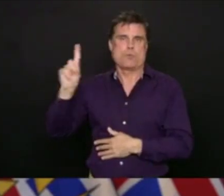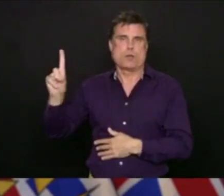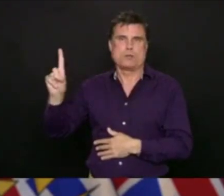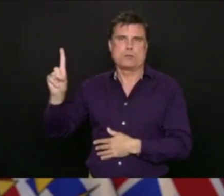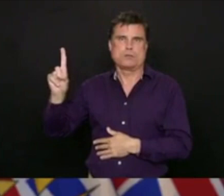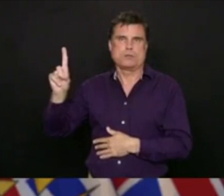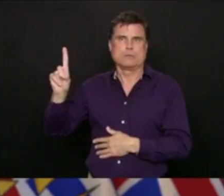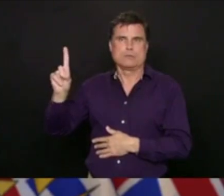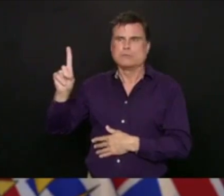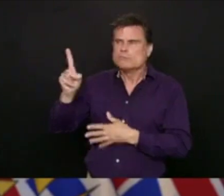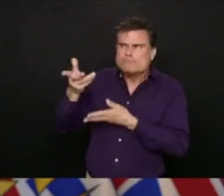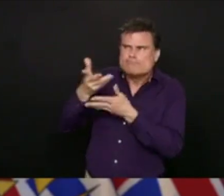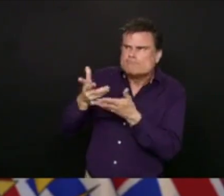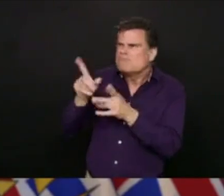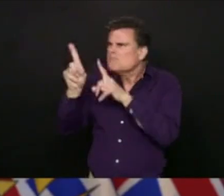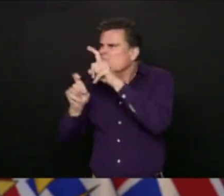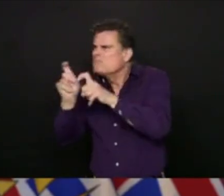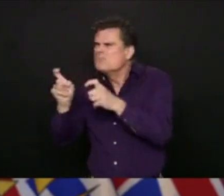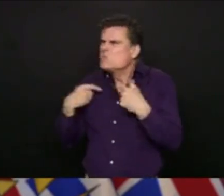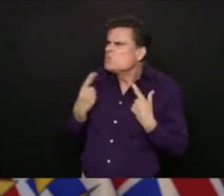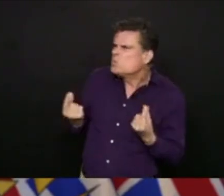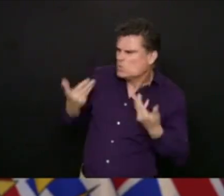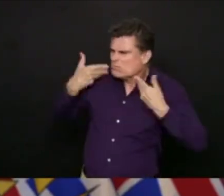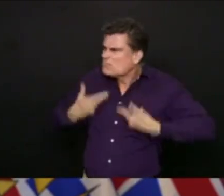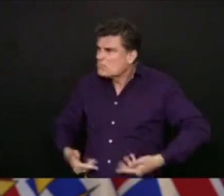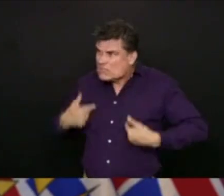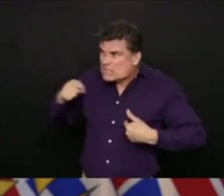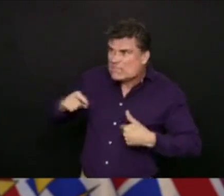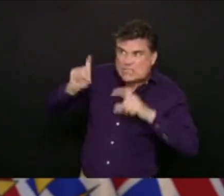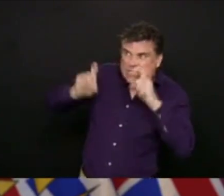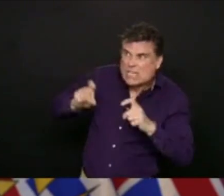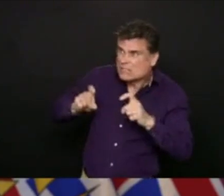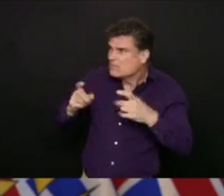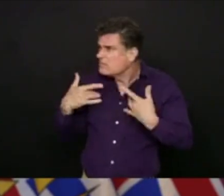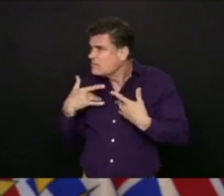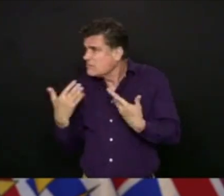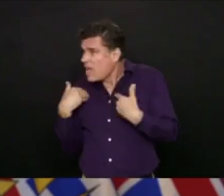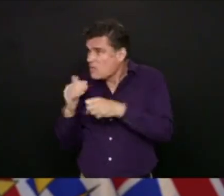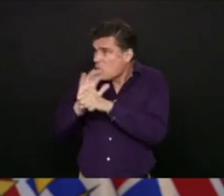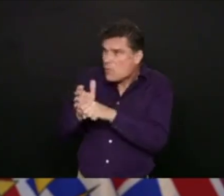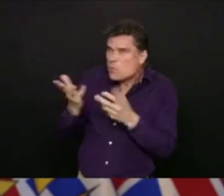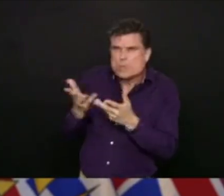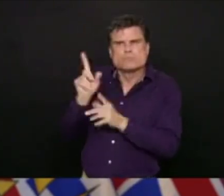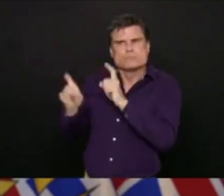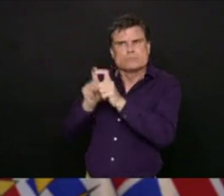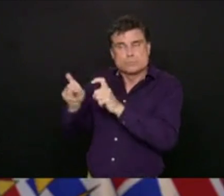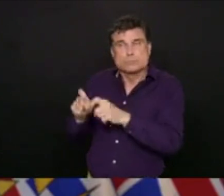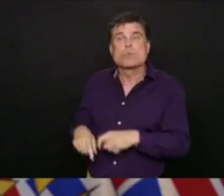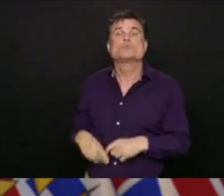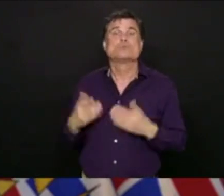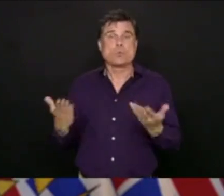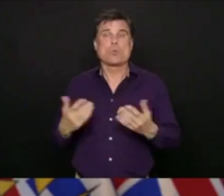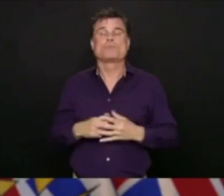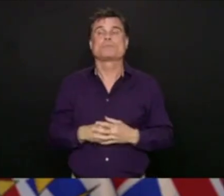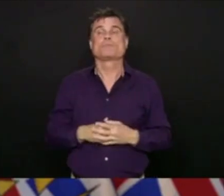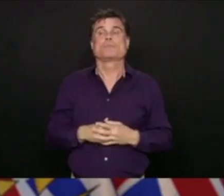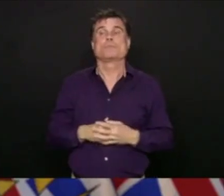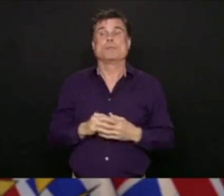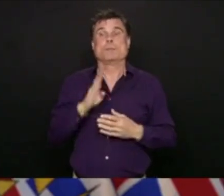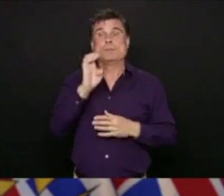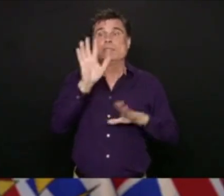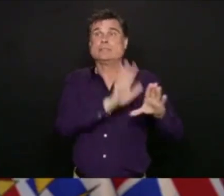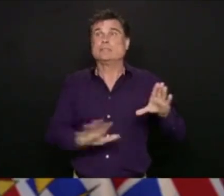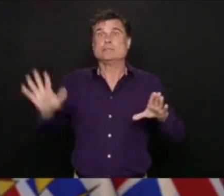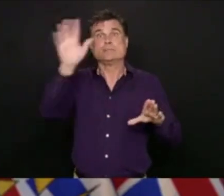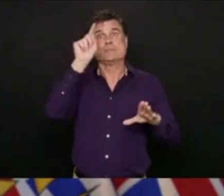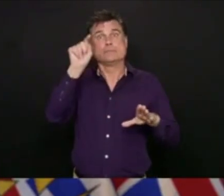tested. The risks in BC are very high. This is part of our response to our pandemic here, making sure that we have a